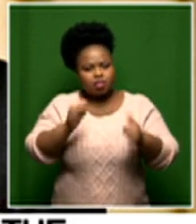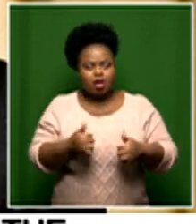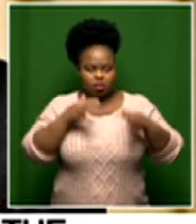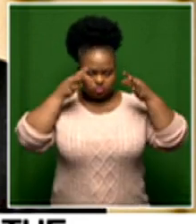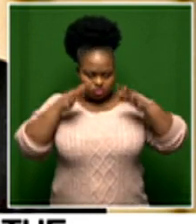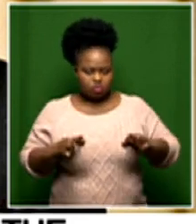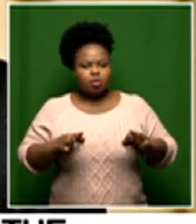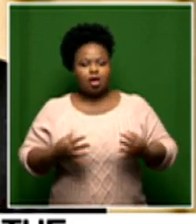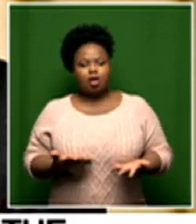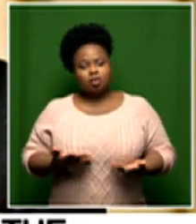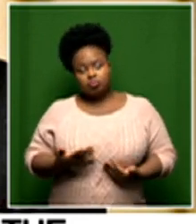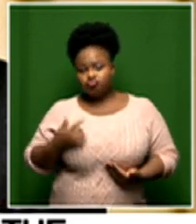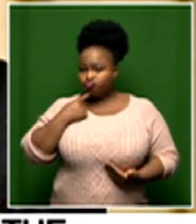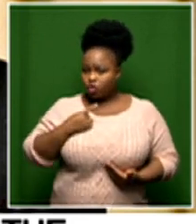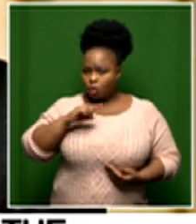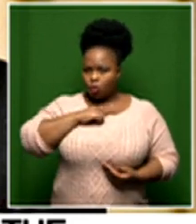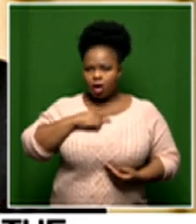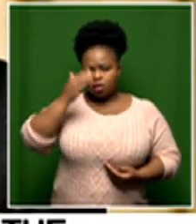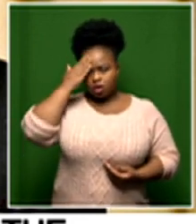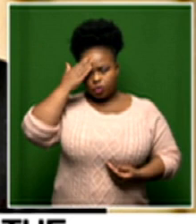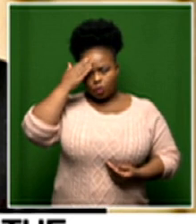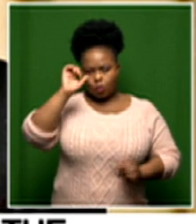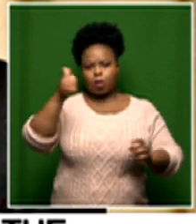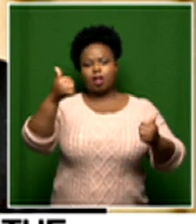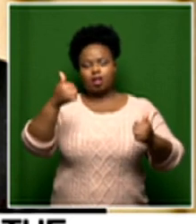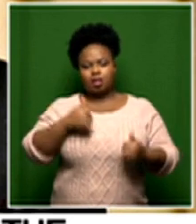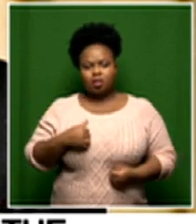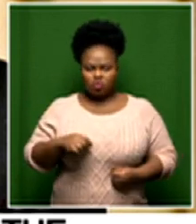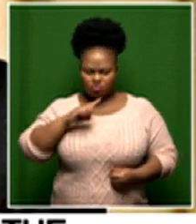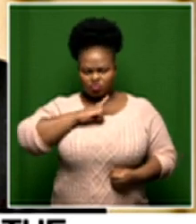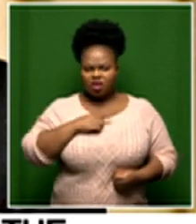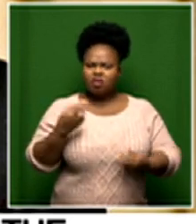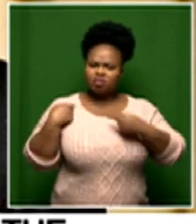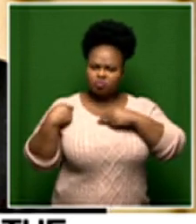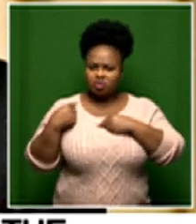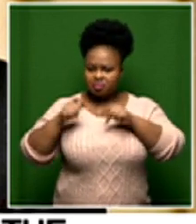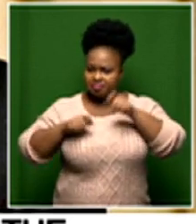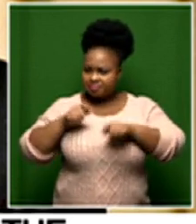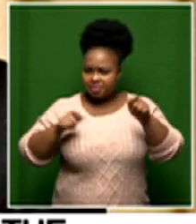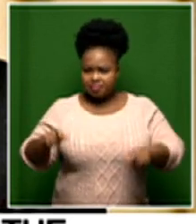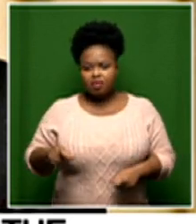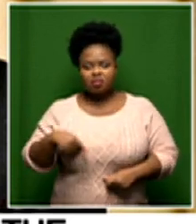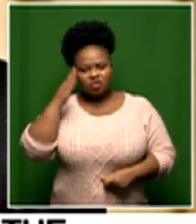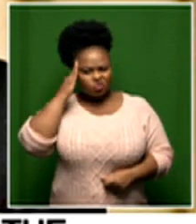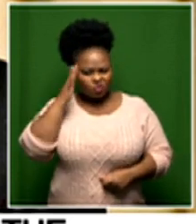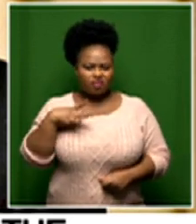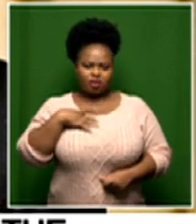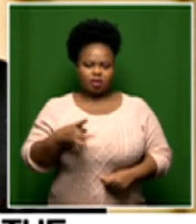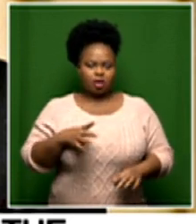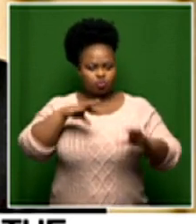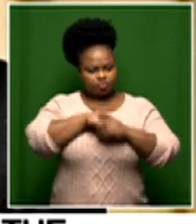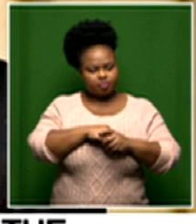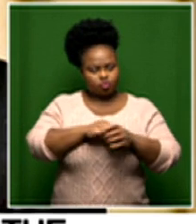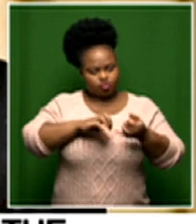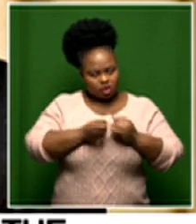positive decision on the basis of the fact that they, as responsible citizens, they would like to participate in the